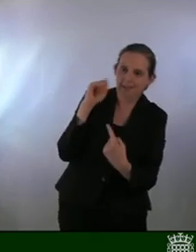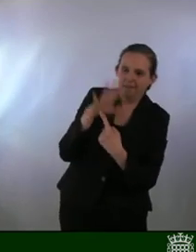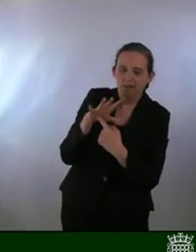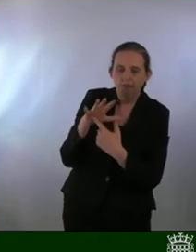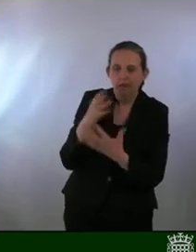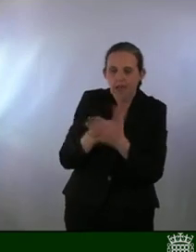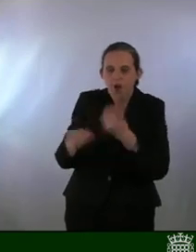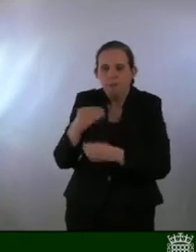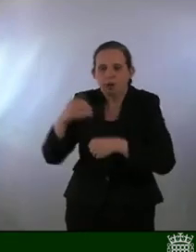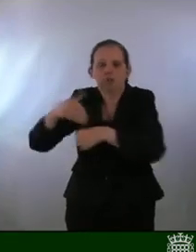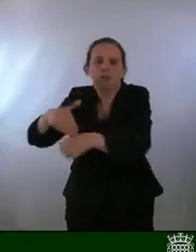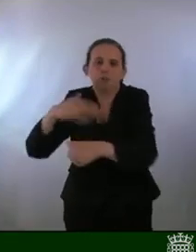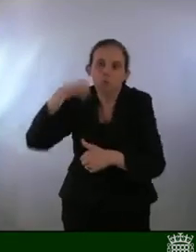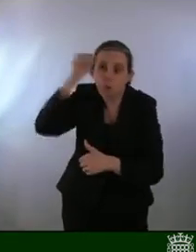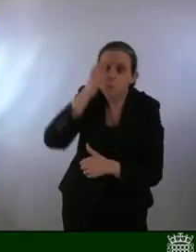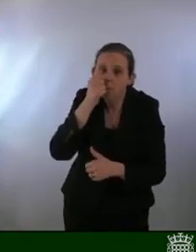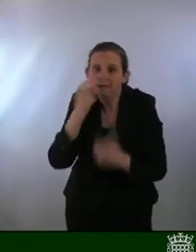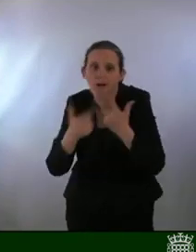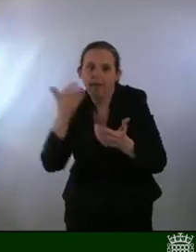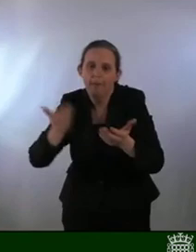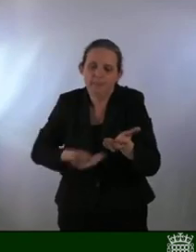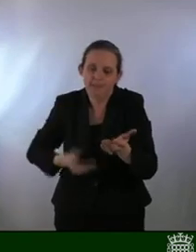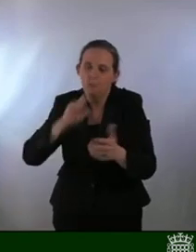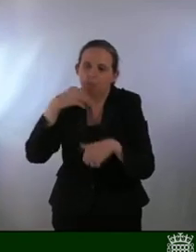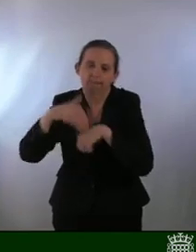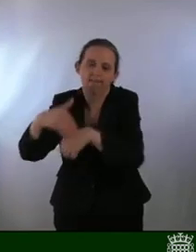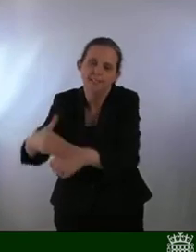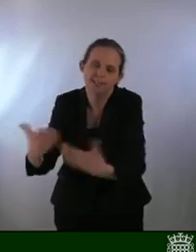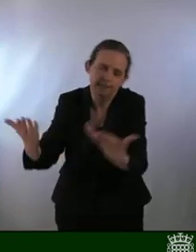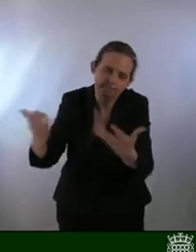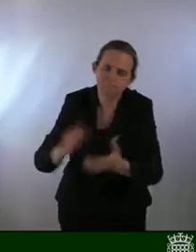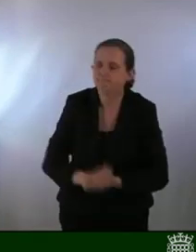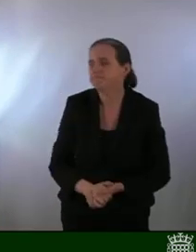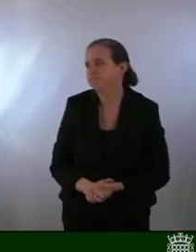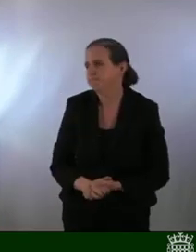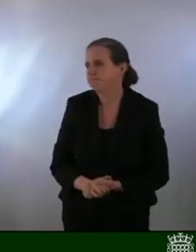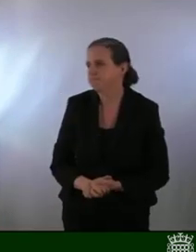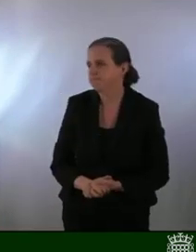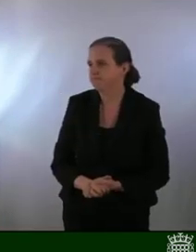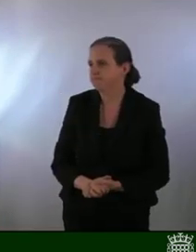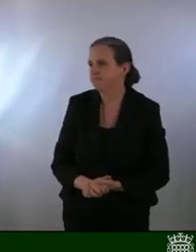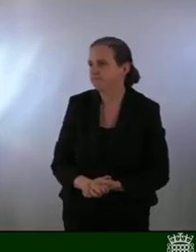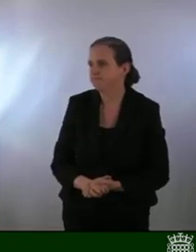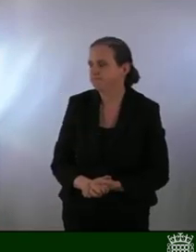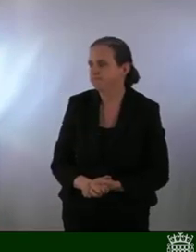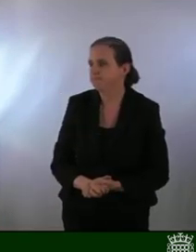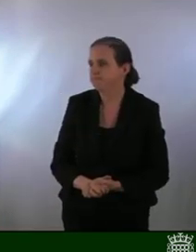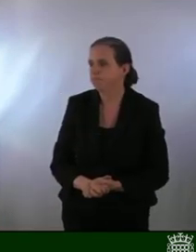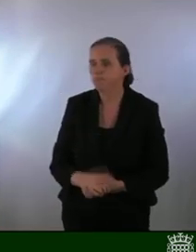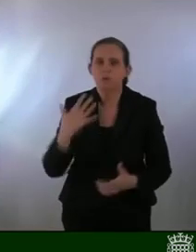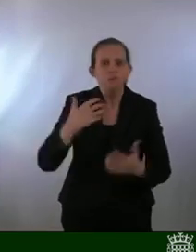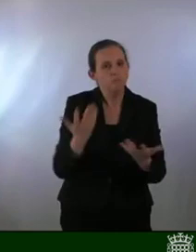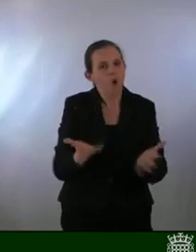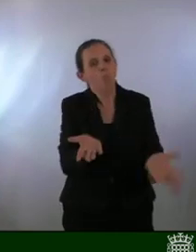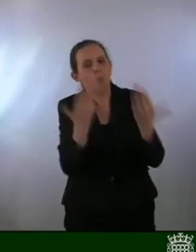open to those. Thank you, Mr. Speaker. Can I warmly welcome the measures announced today? People have debated when these were going to be introduced, but the government